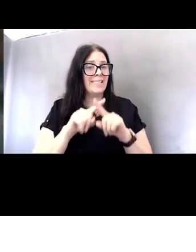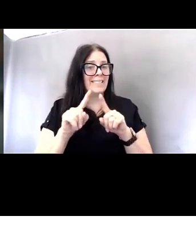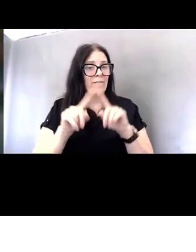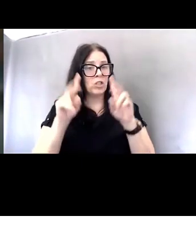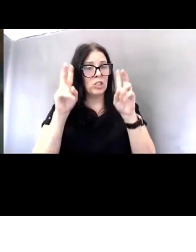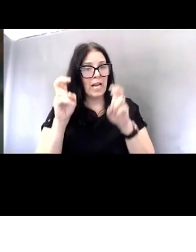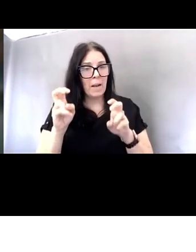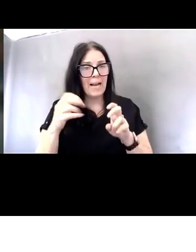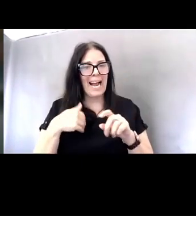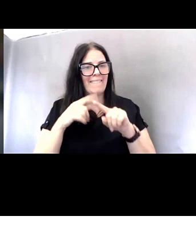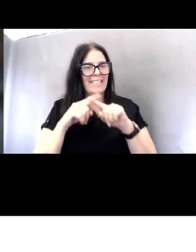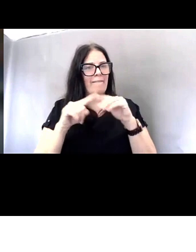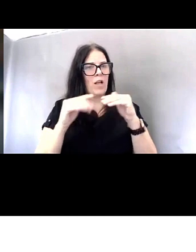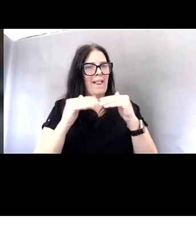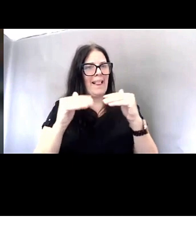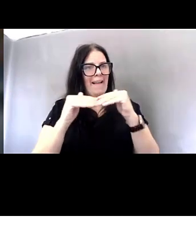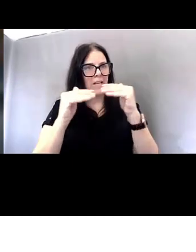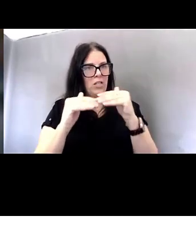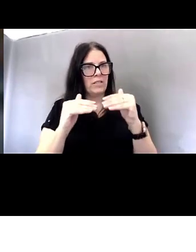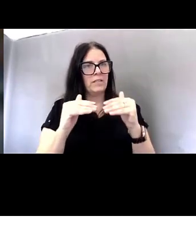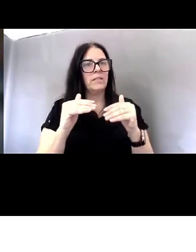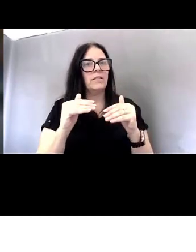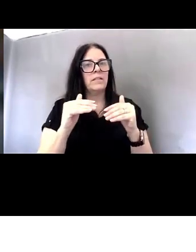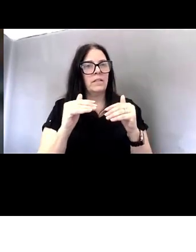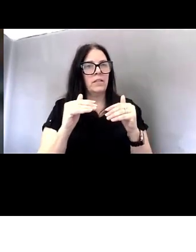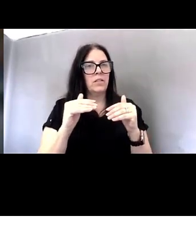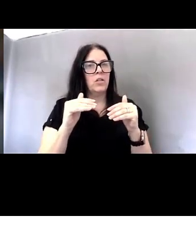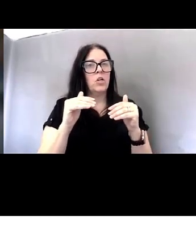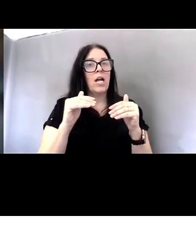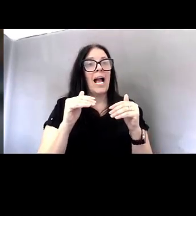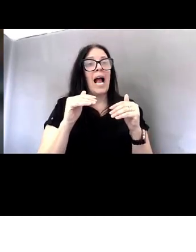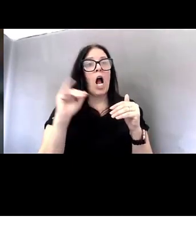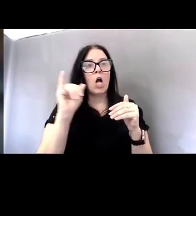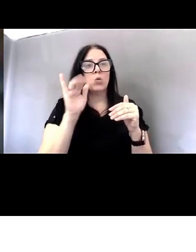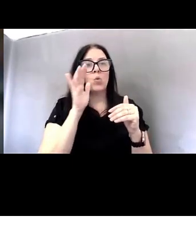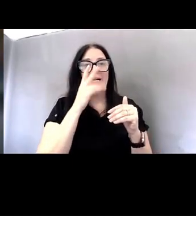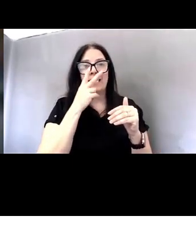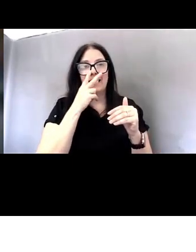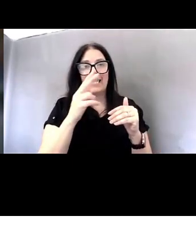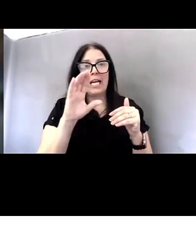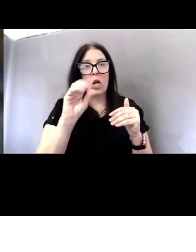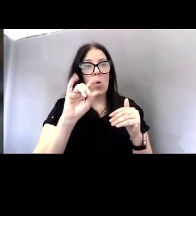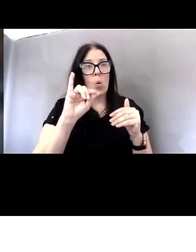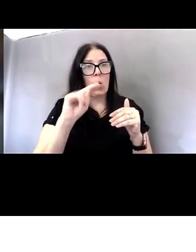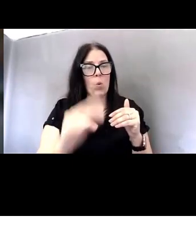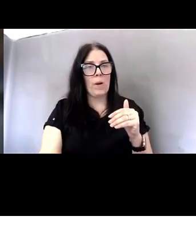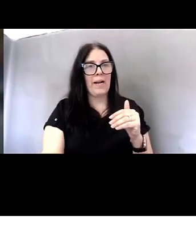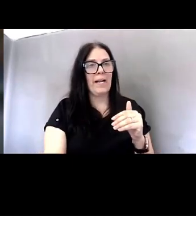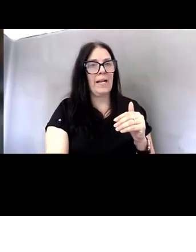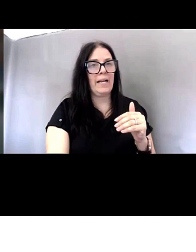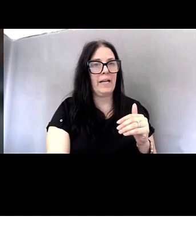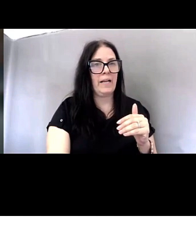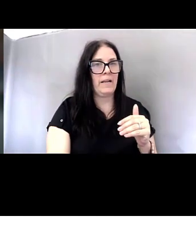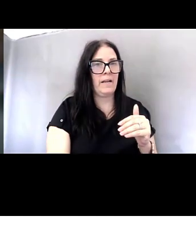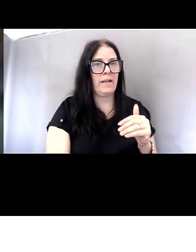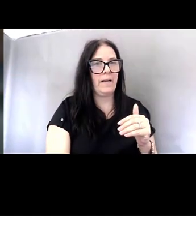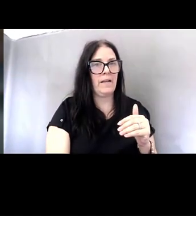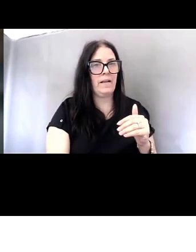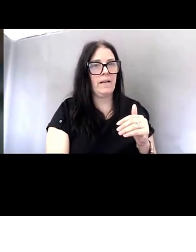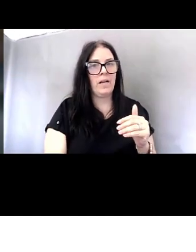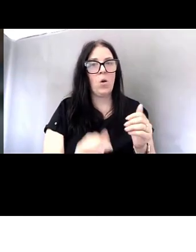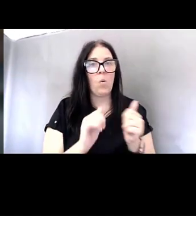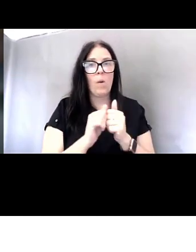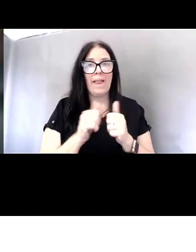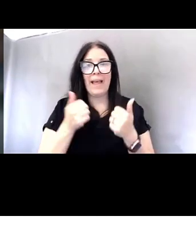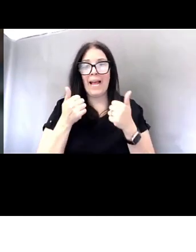the levels, and you're going to see a coding about the allowable uses, whether